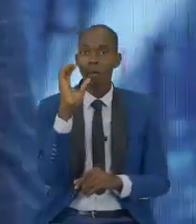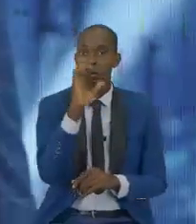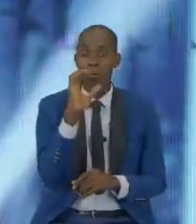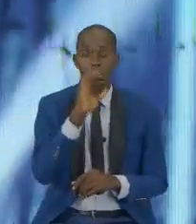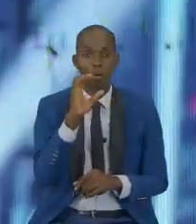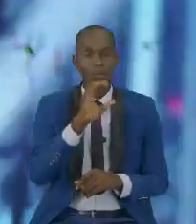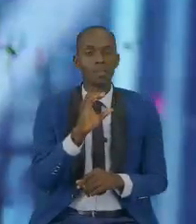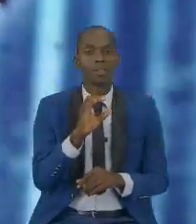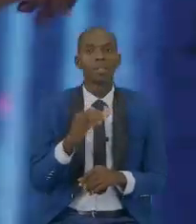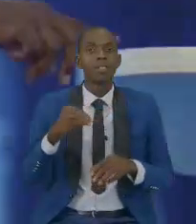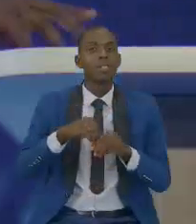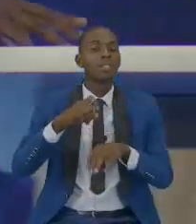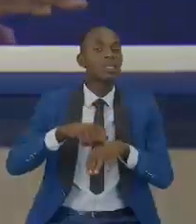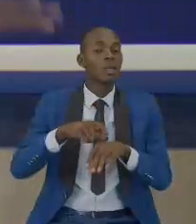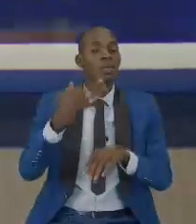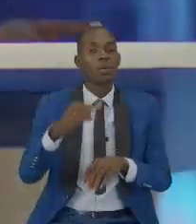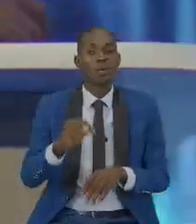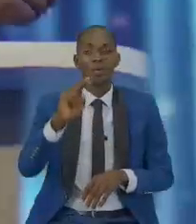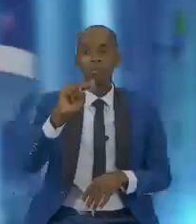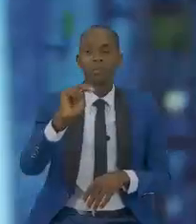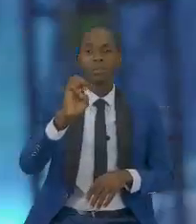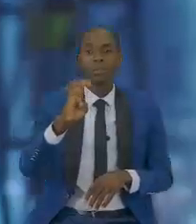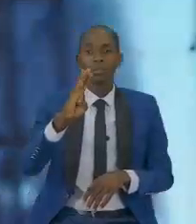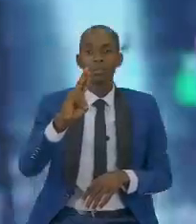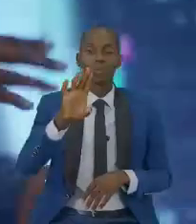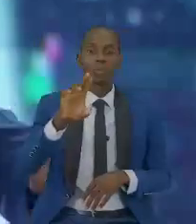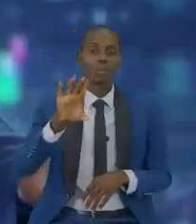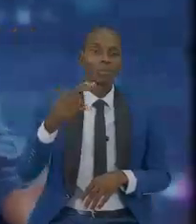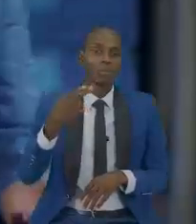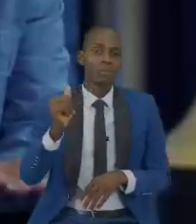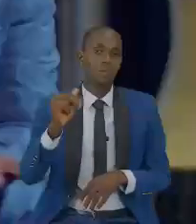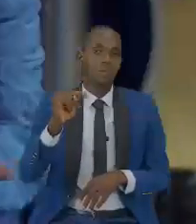of Nebuchadnezzar, it said, I want that furnace heated